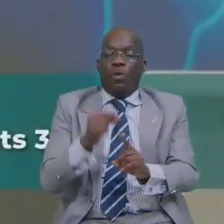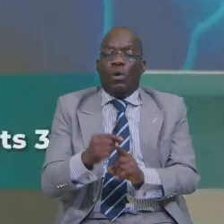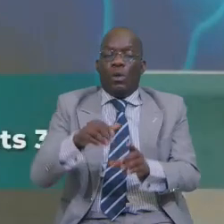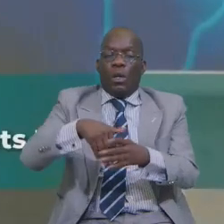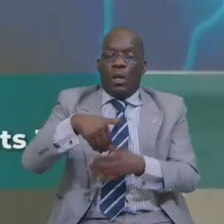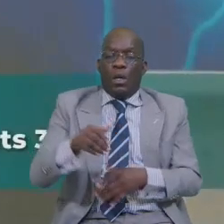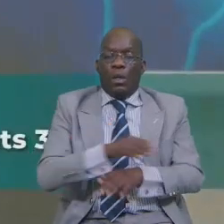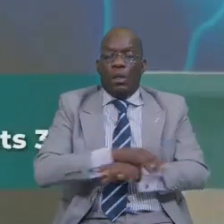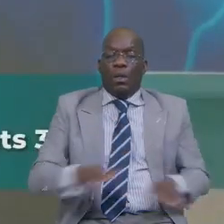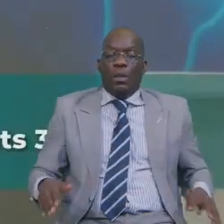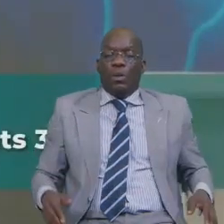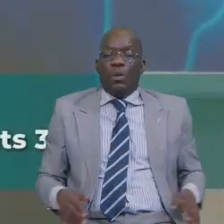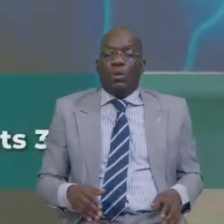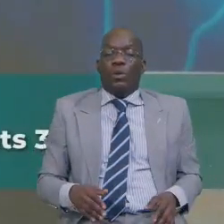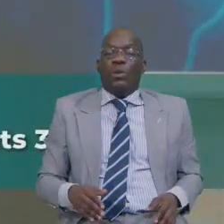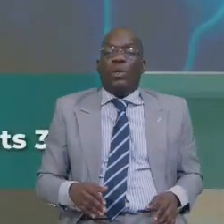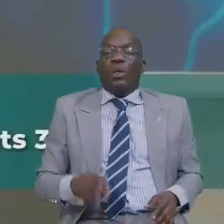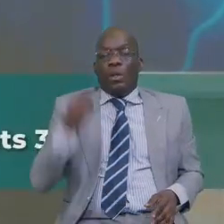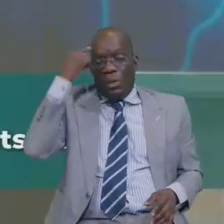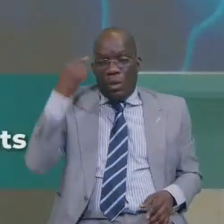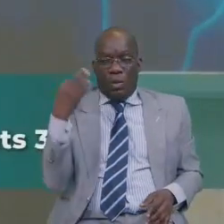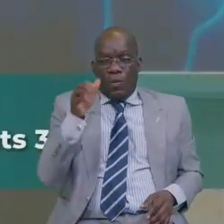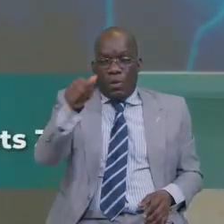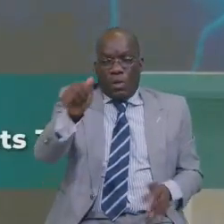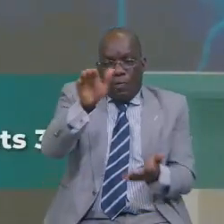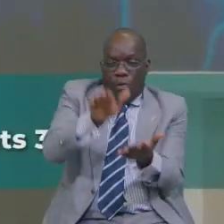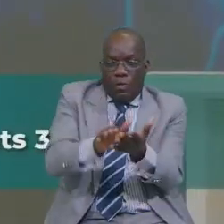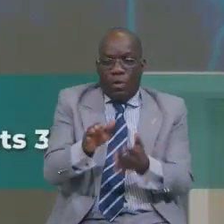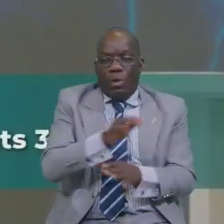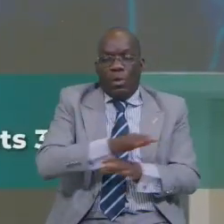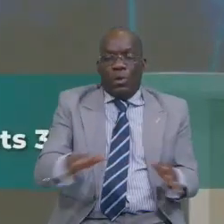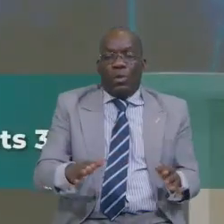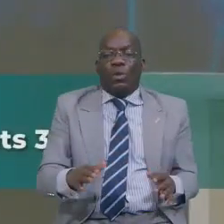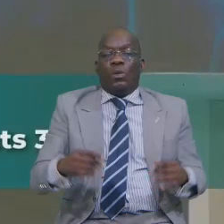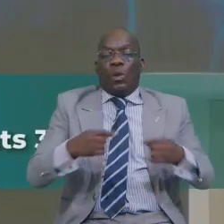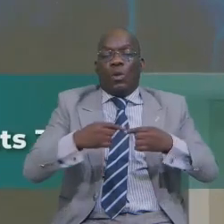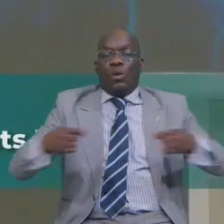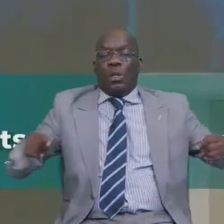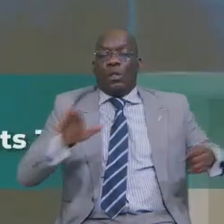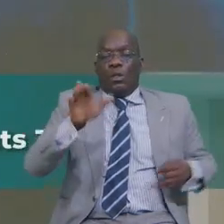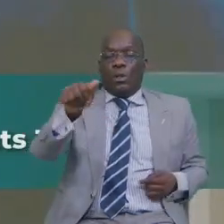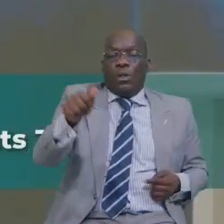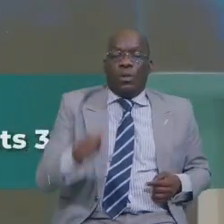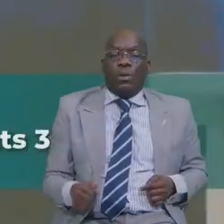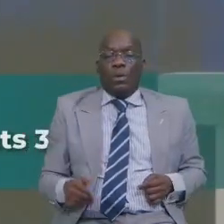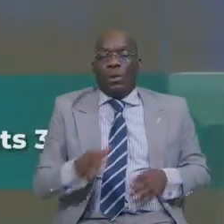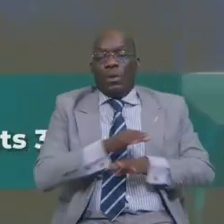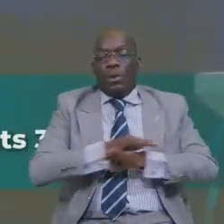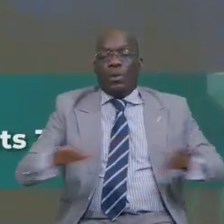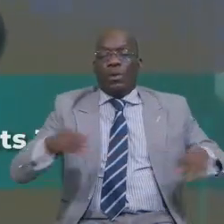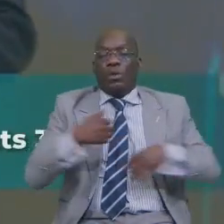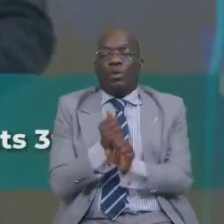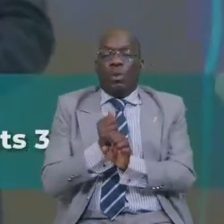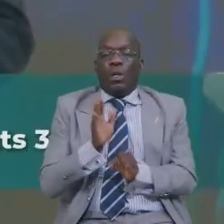don't belittle yourself. Don't contradict yourself. And don't make